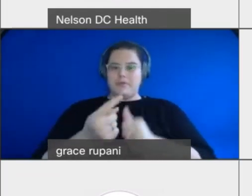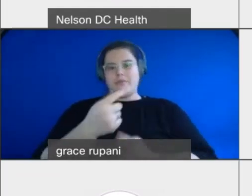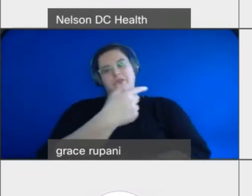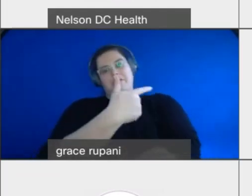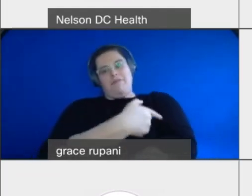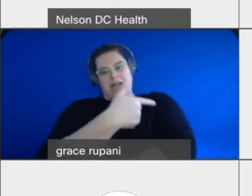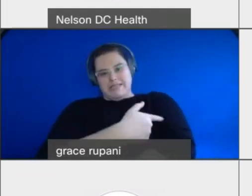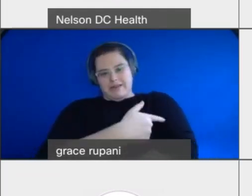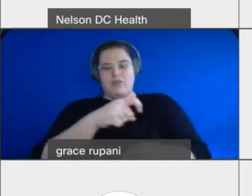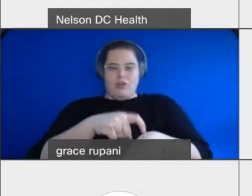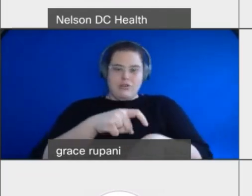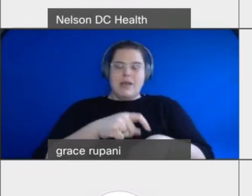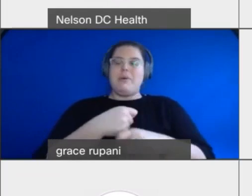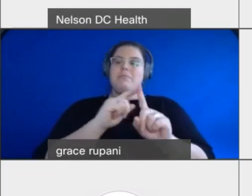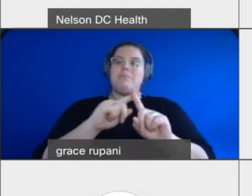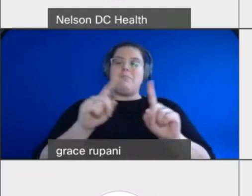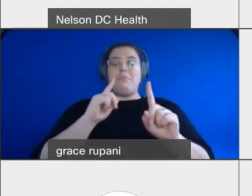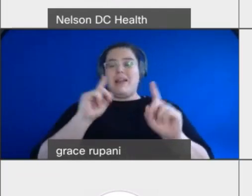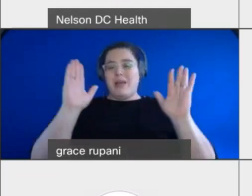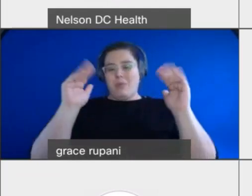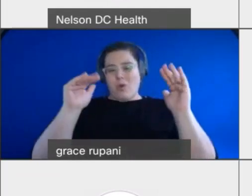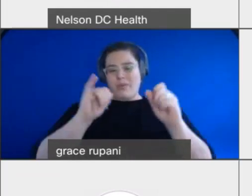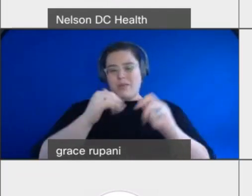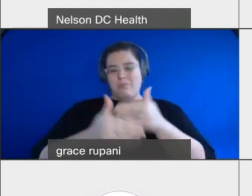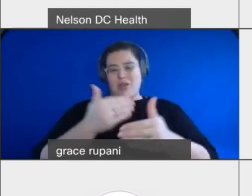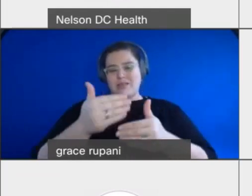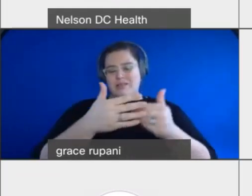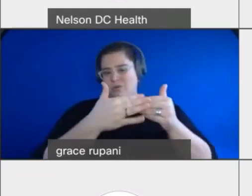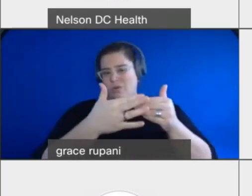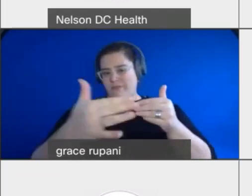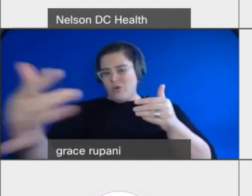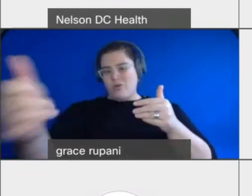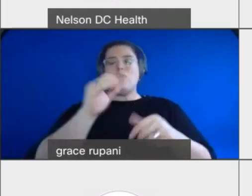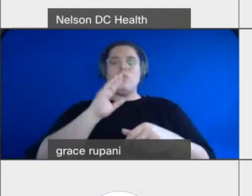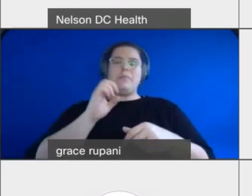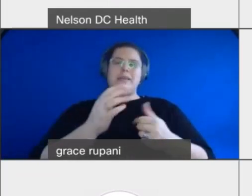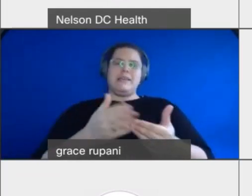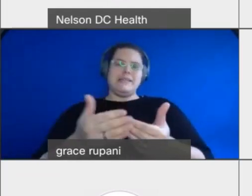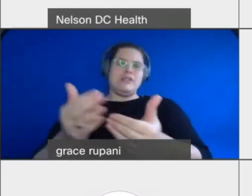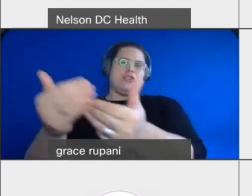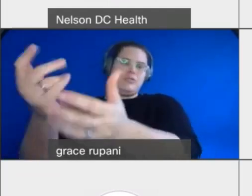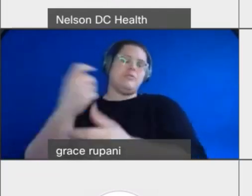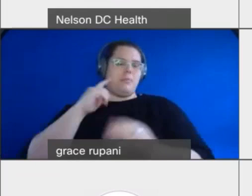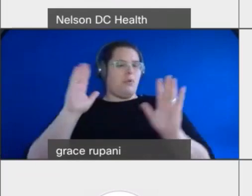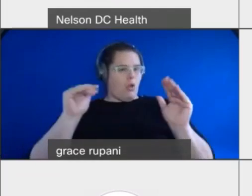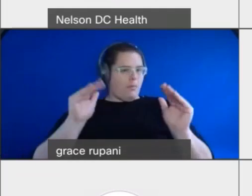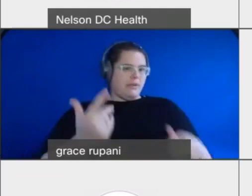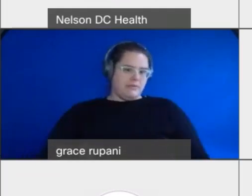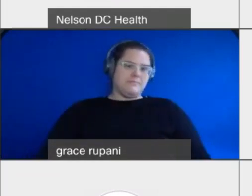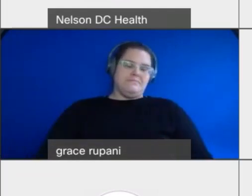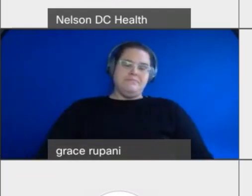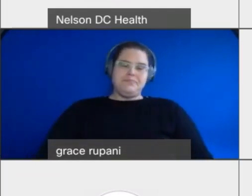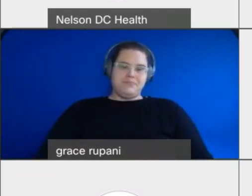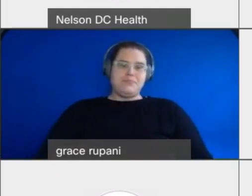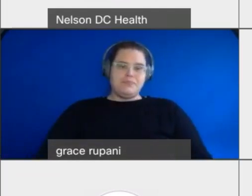the process will be a little bit easier going forward, and starting next week, since we're opening up to a larger population, we